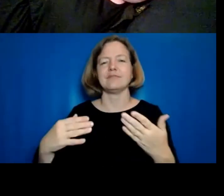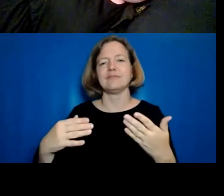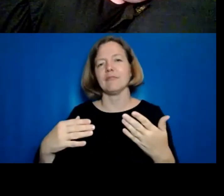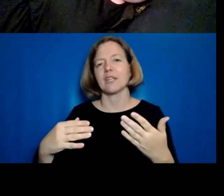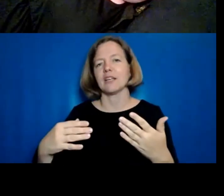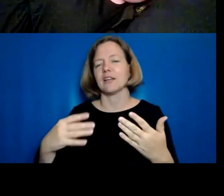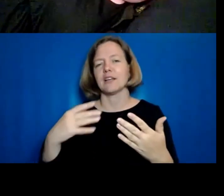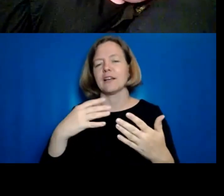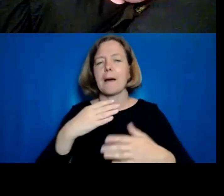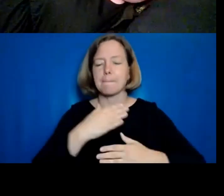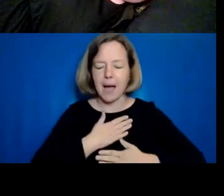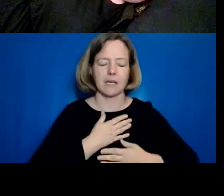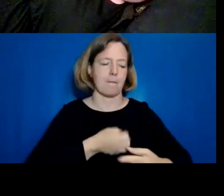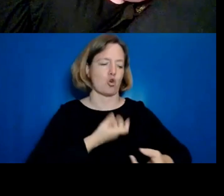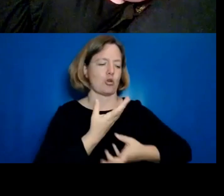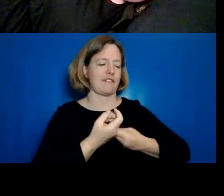differently.